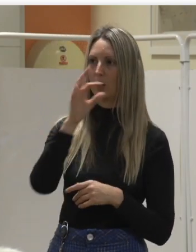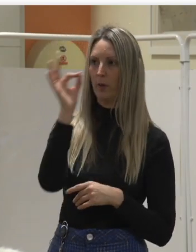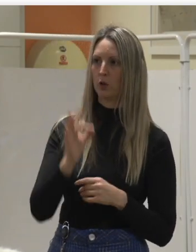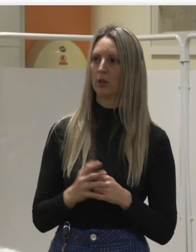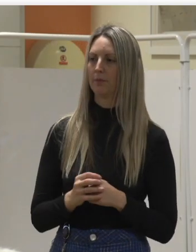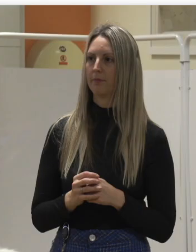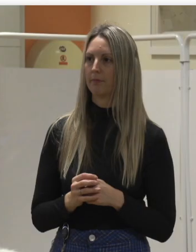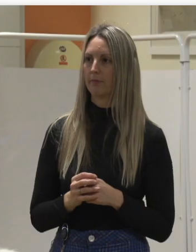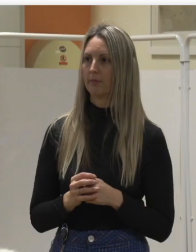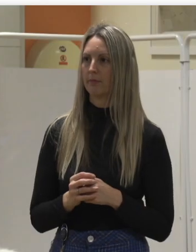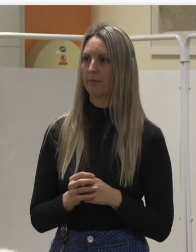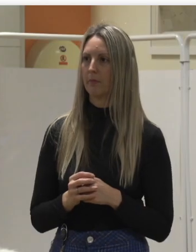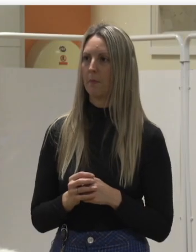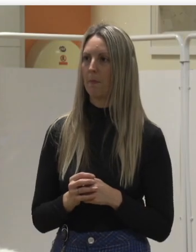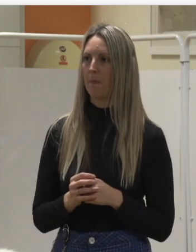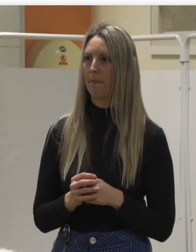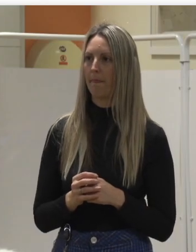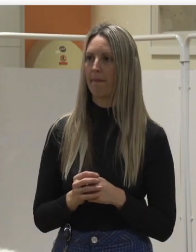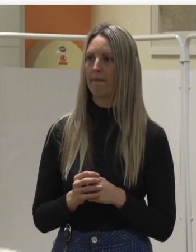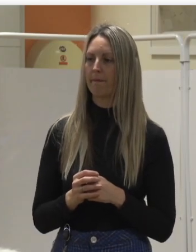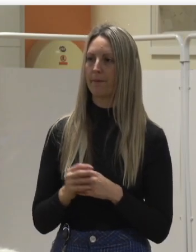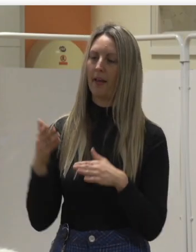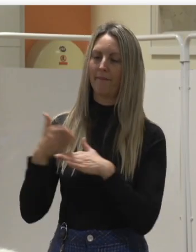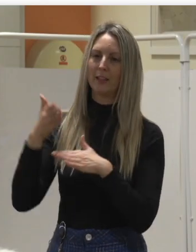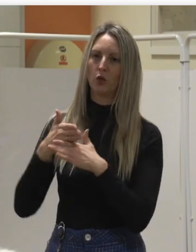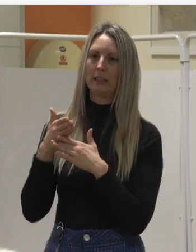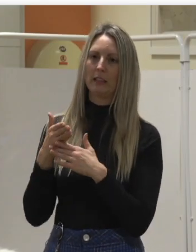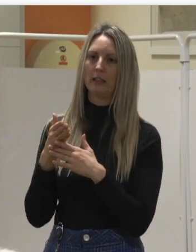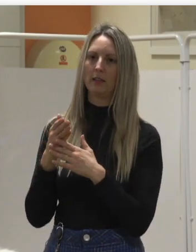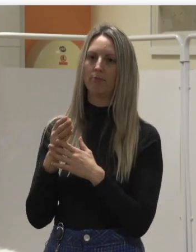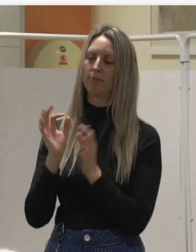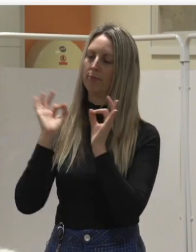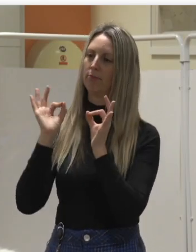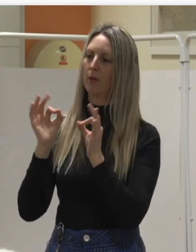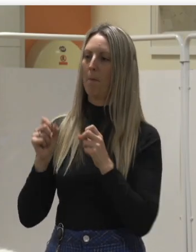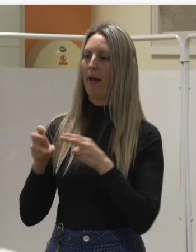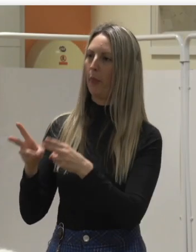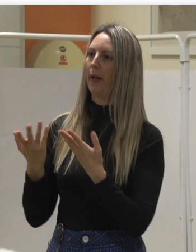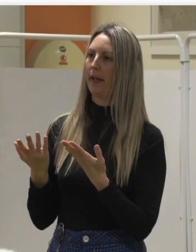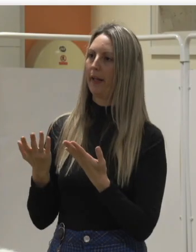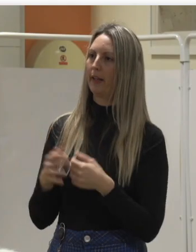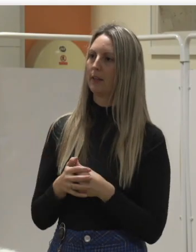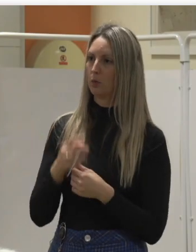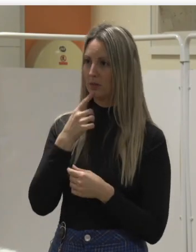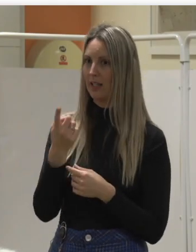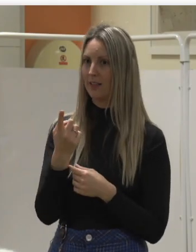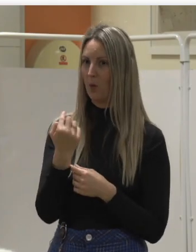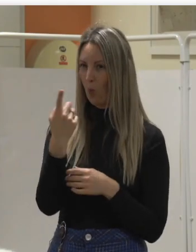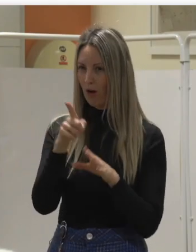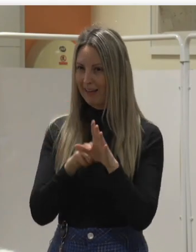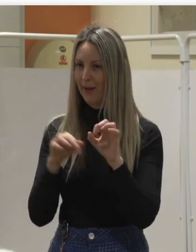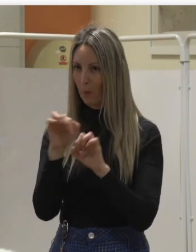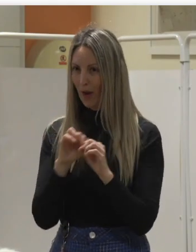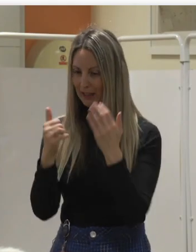around efficiency and optimal pathways. So what you mentioned about almost a year waiting